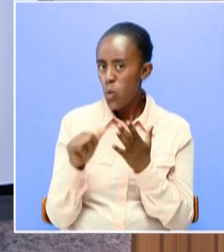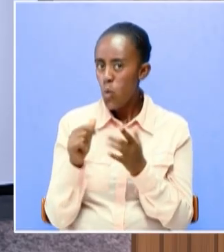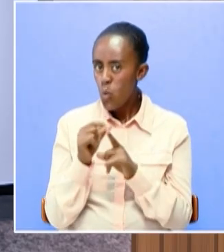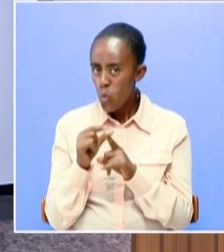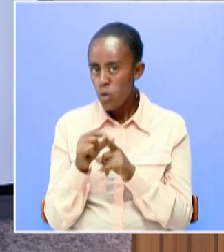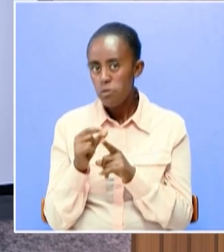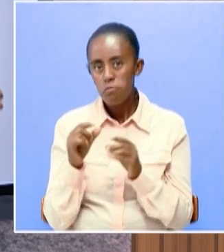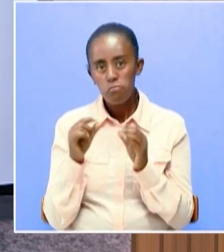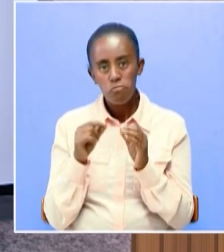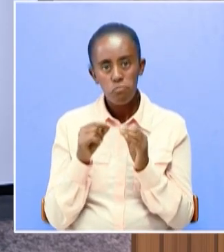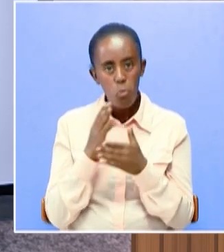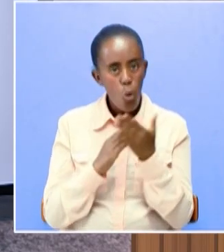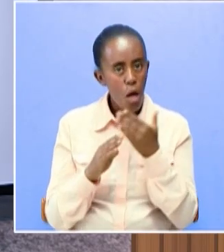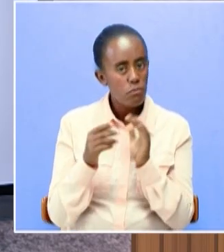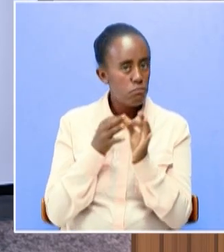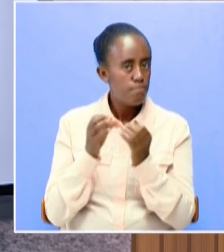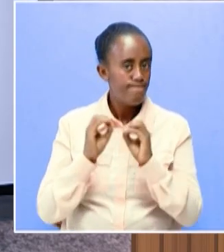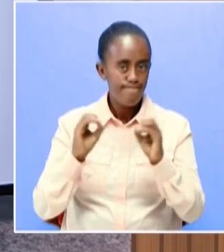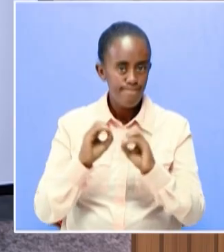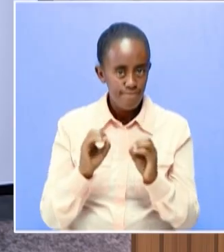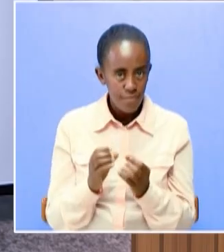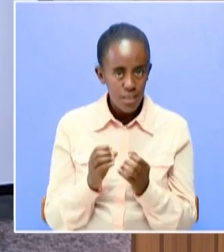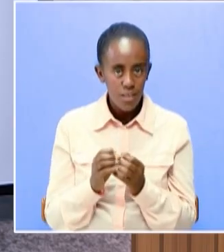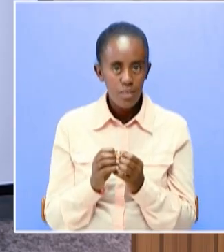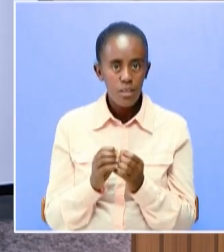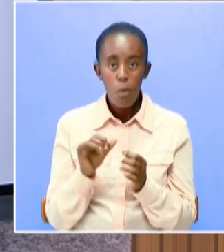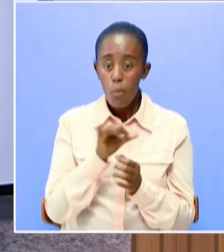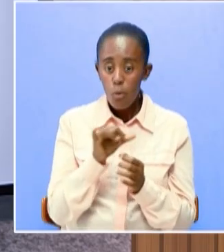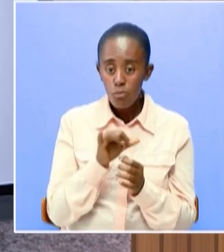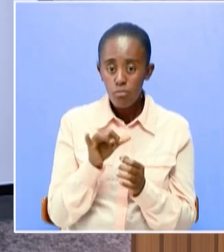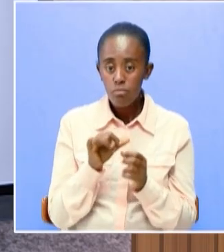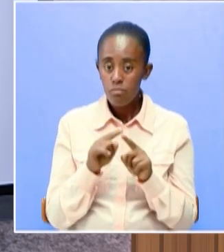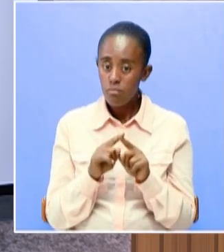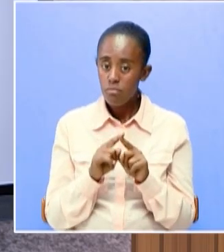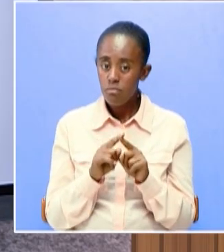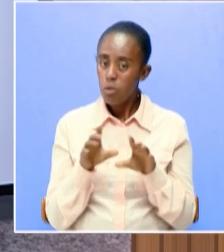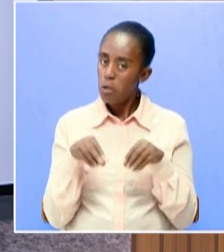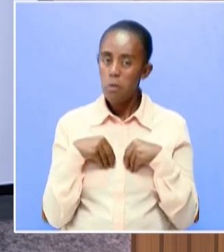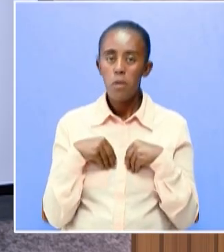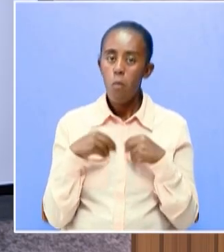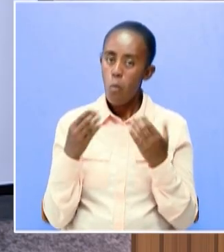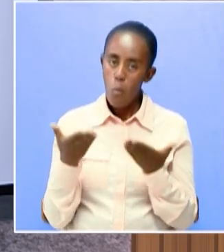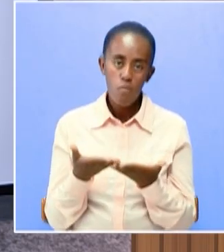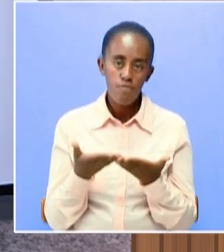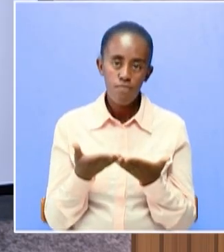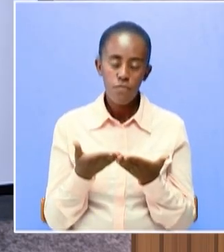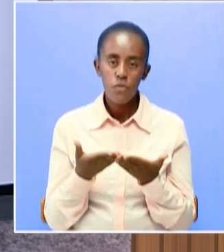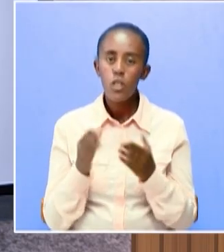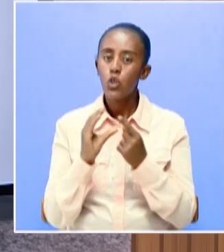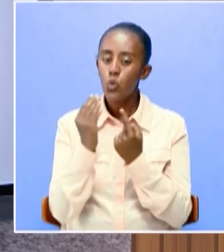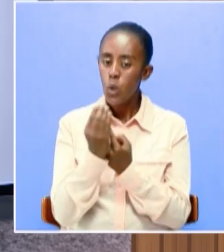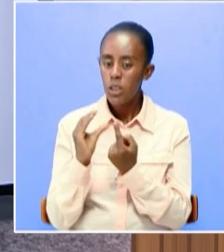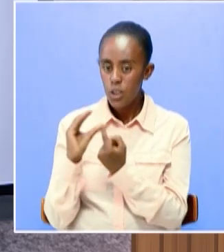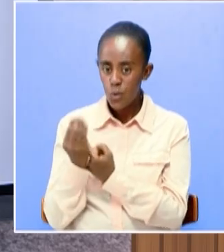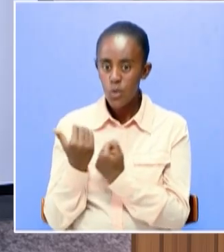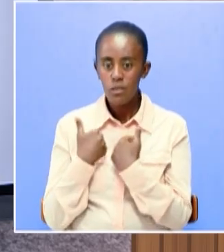shows what? Polite expressions. Still, both of them are acceptable. It depends on the situation that you are